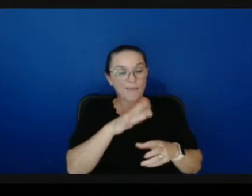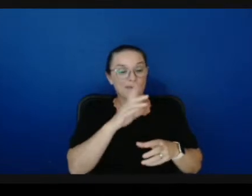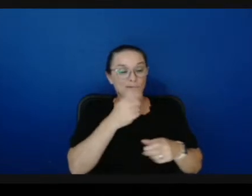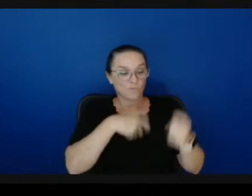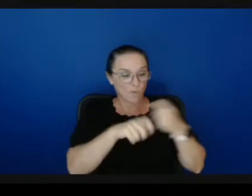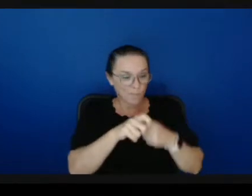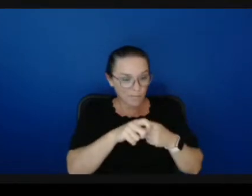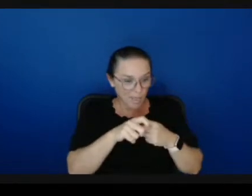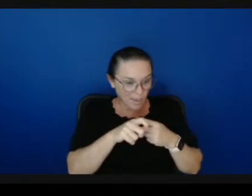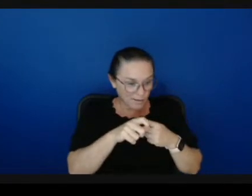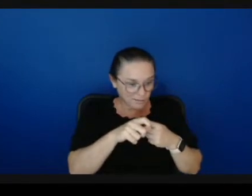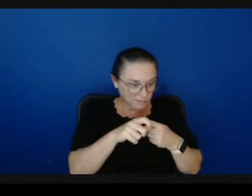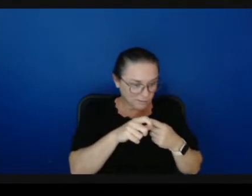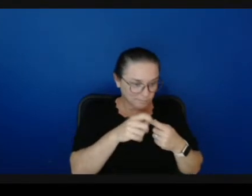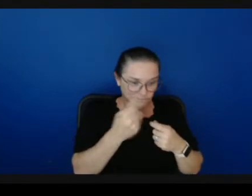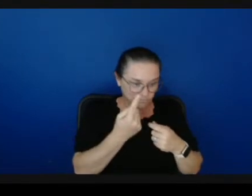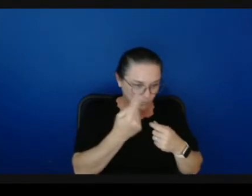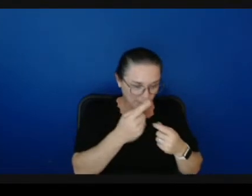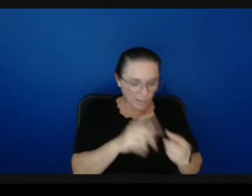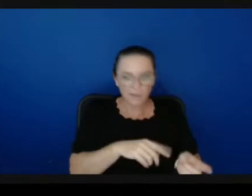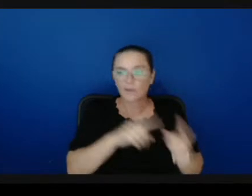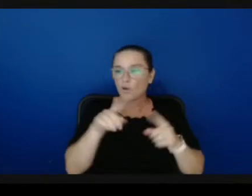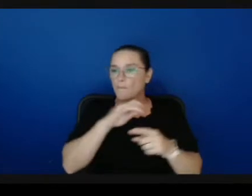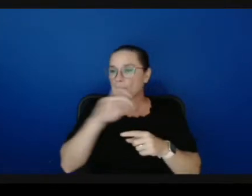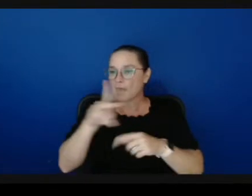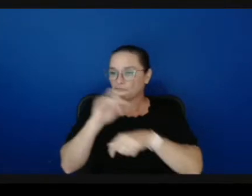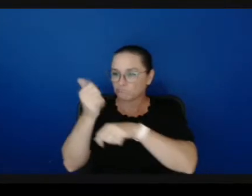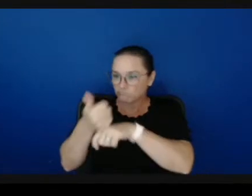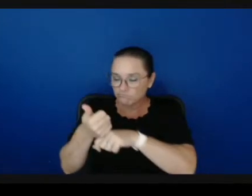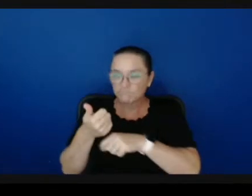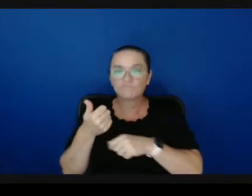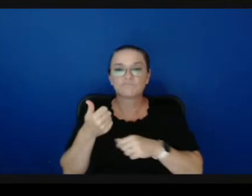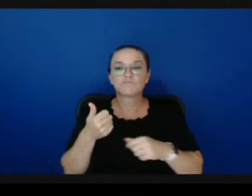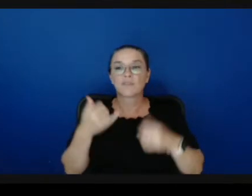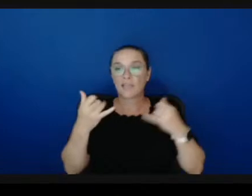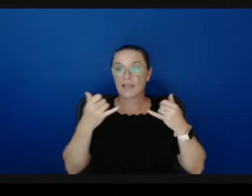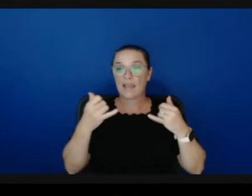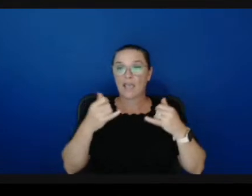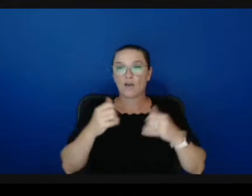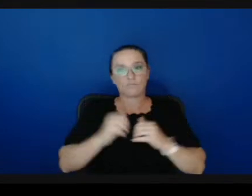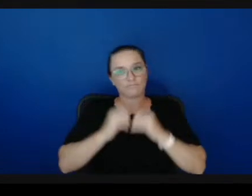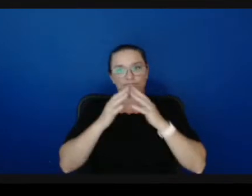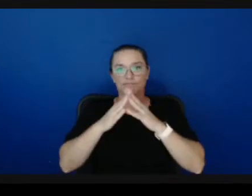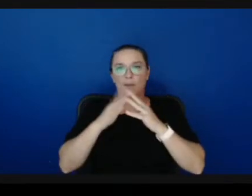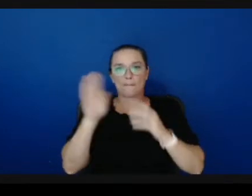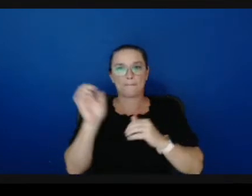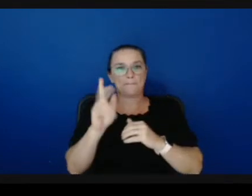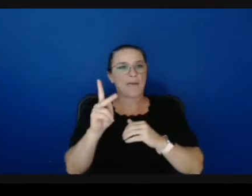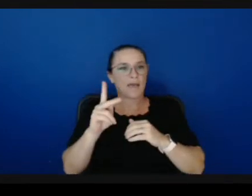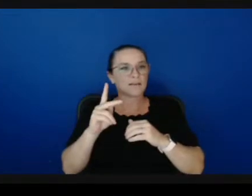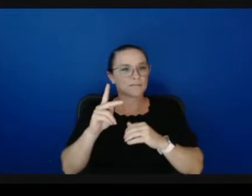part, go back out there, replace it, and after all that, they now have that repaired and back online, thankfully.